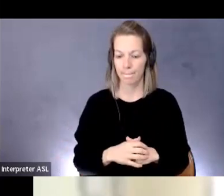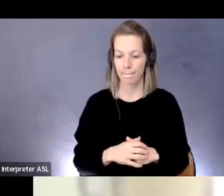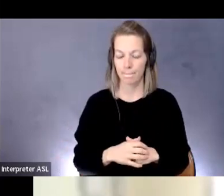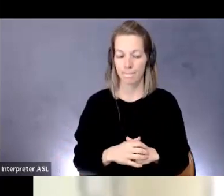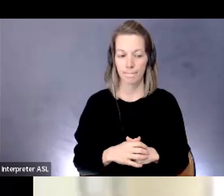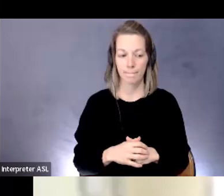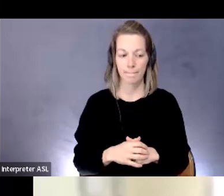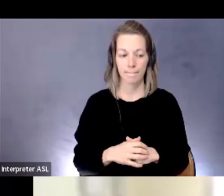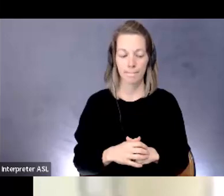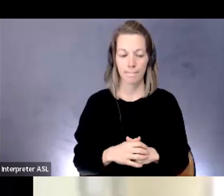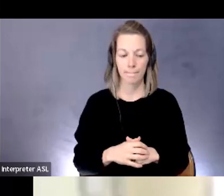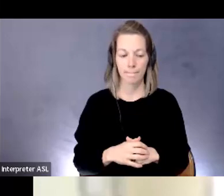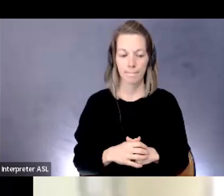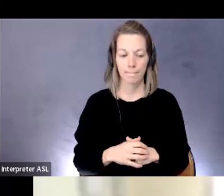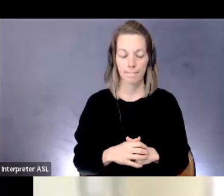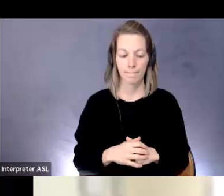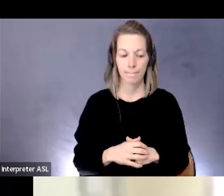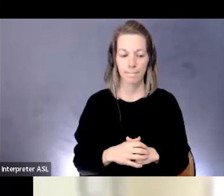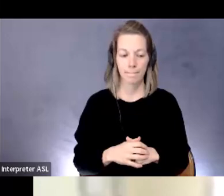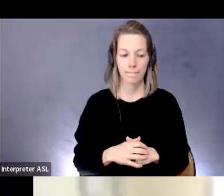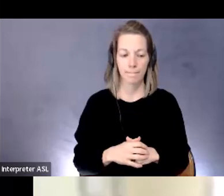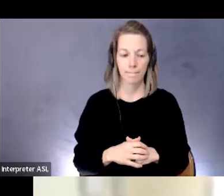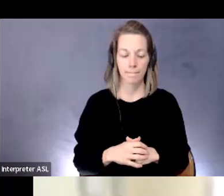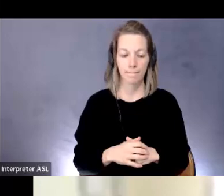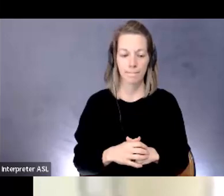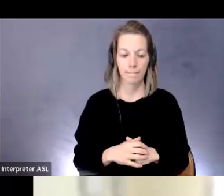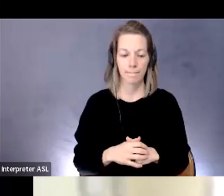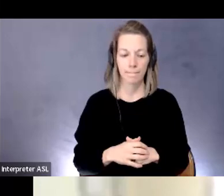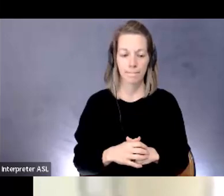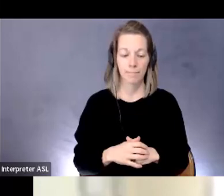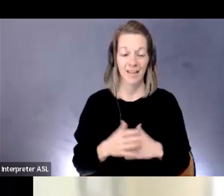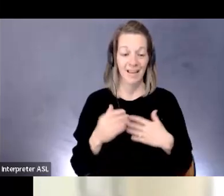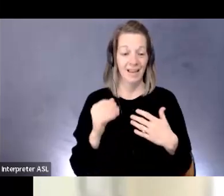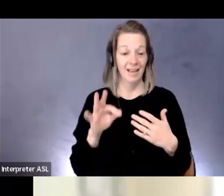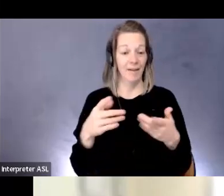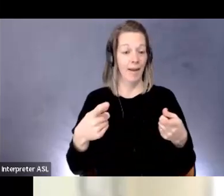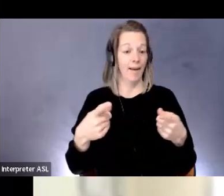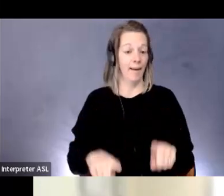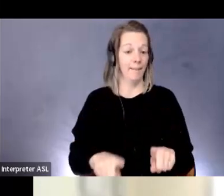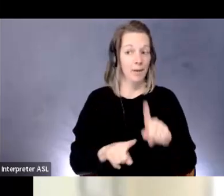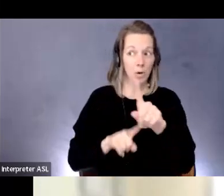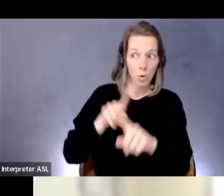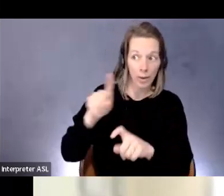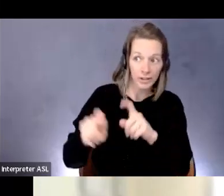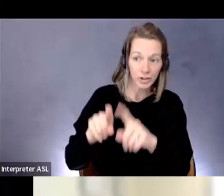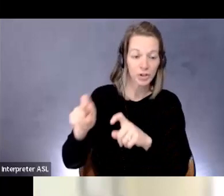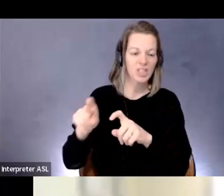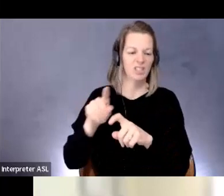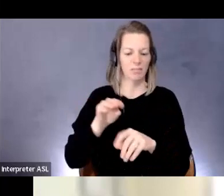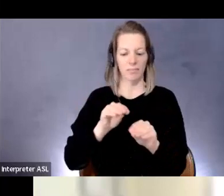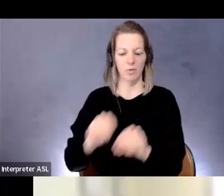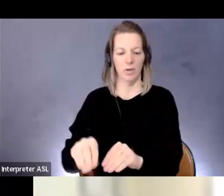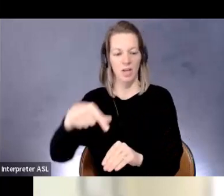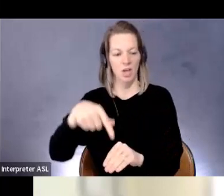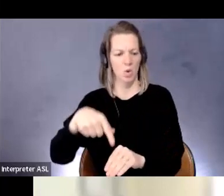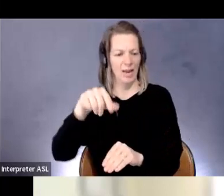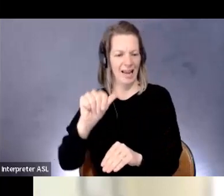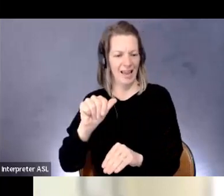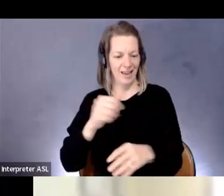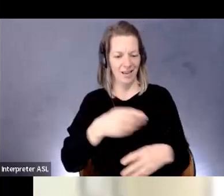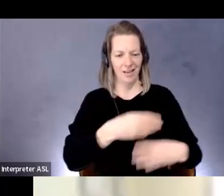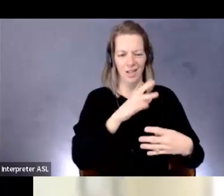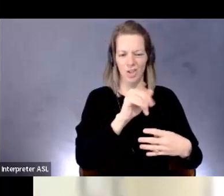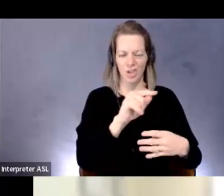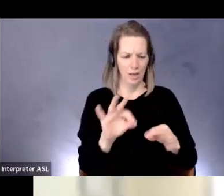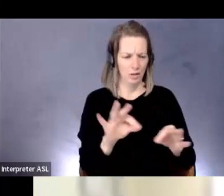To minimize distractions, we ask that you put any questions or comments you may have in the Q&A box, which you can access by clicking